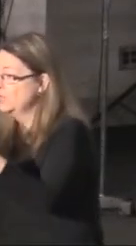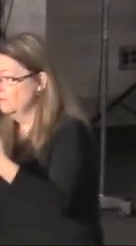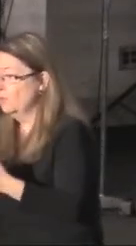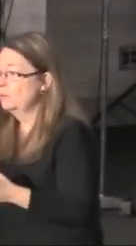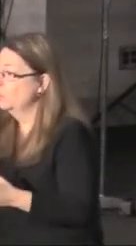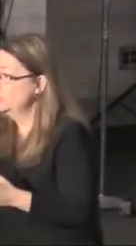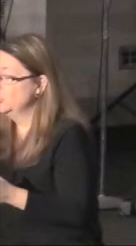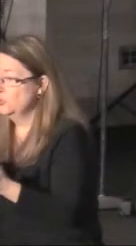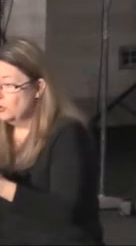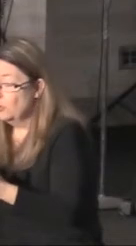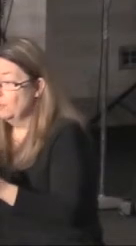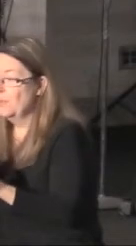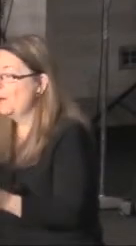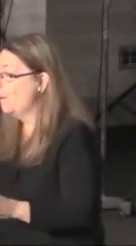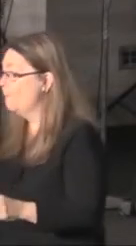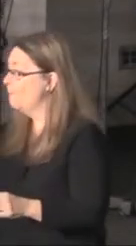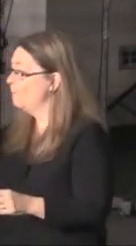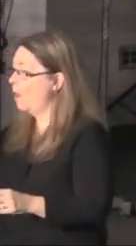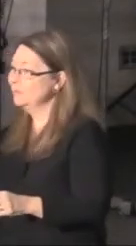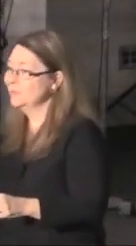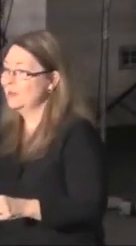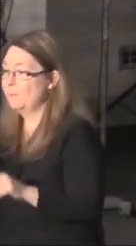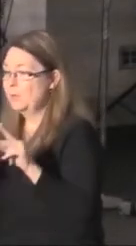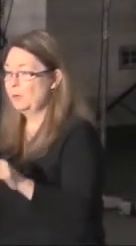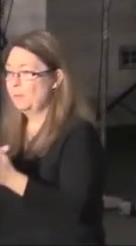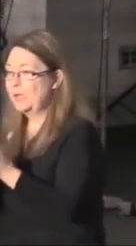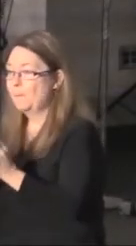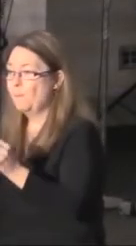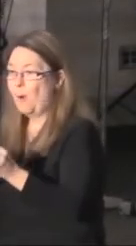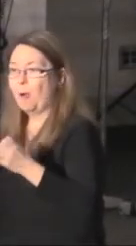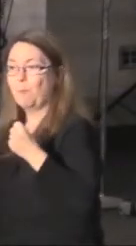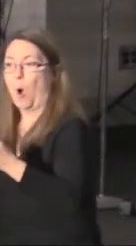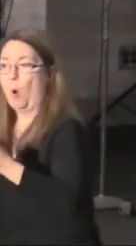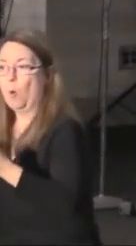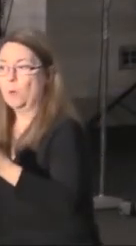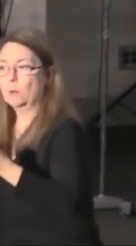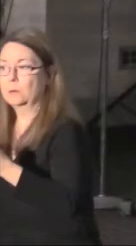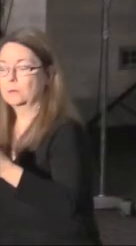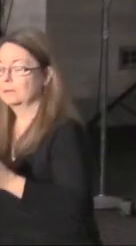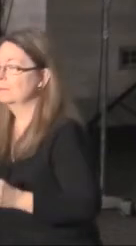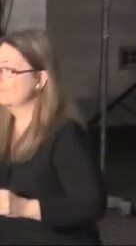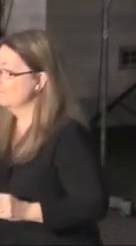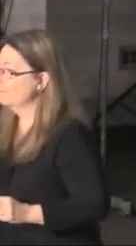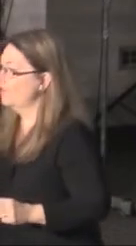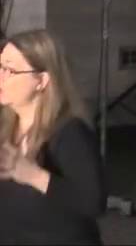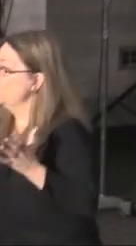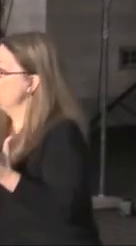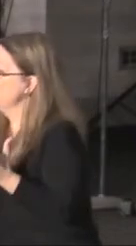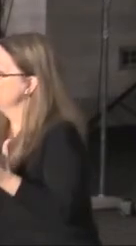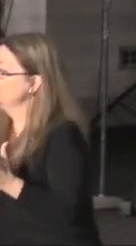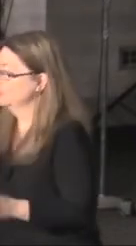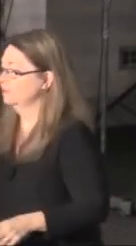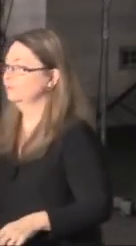yet, through Paul's testimony, the people around him actually grew bold. It gave them courage. And that's the second result of having